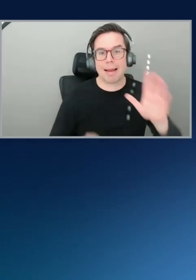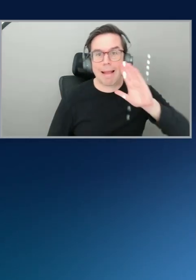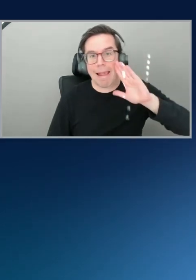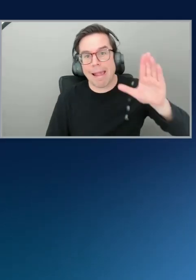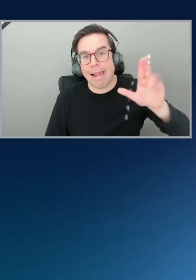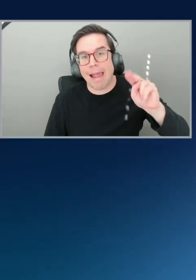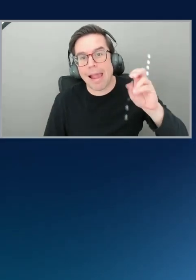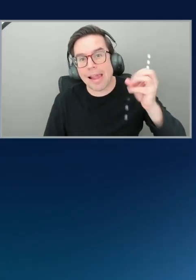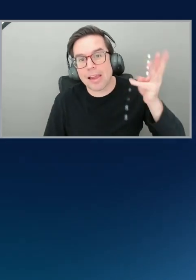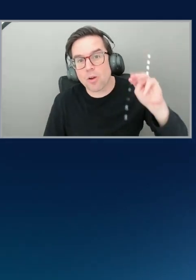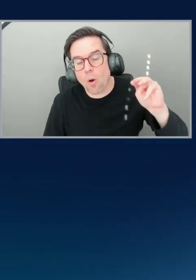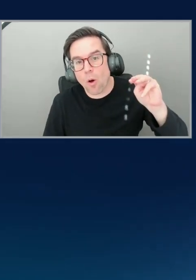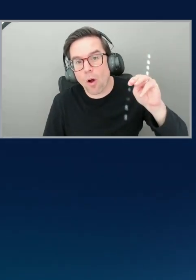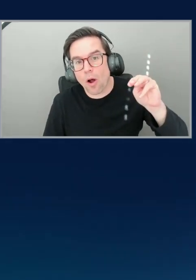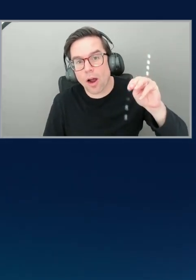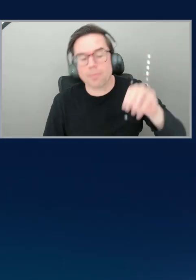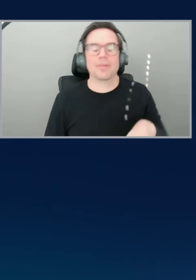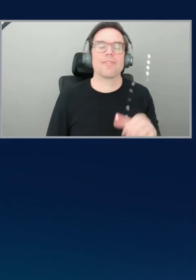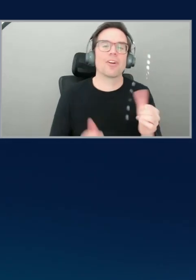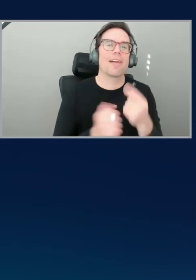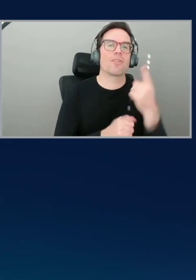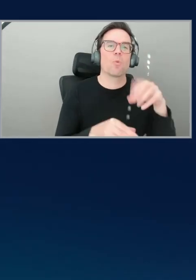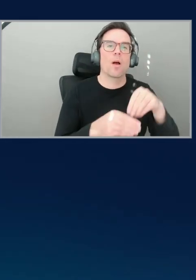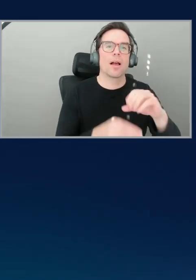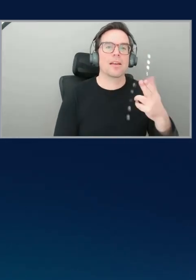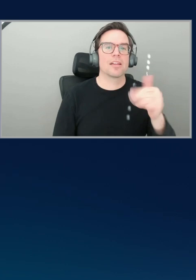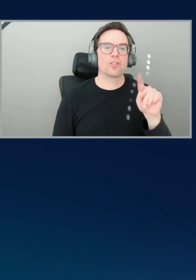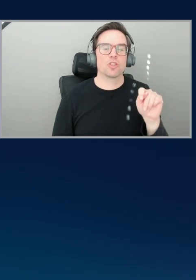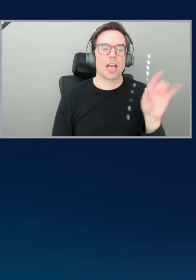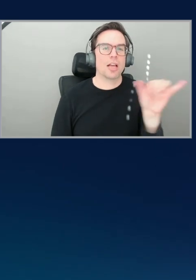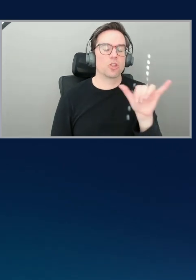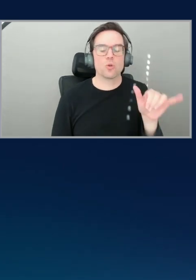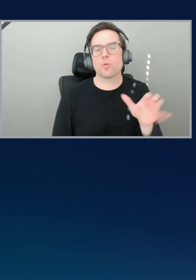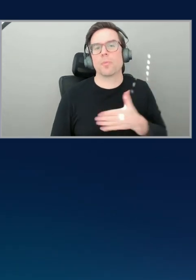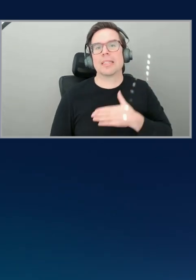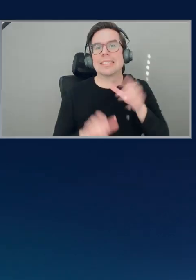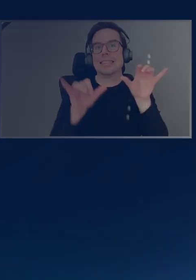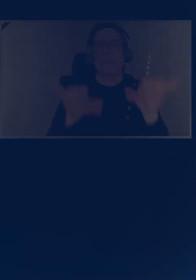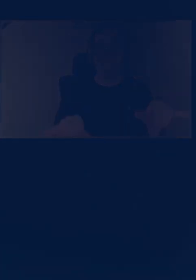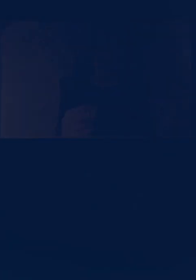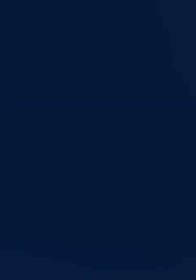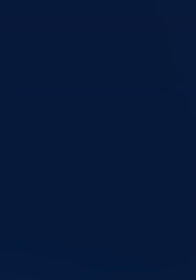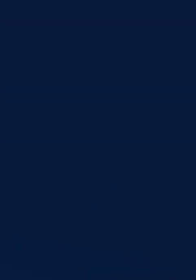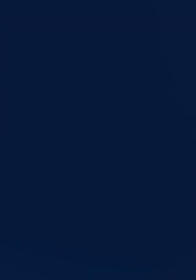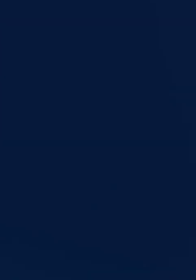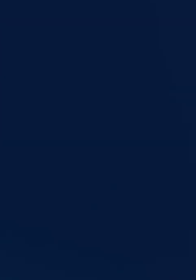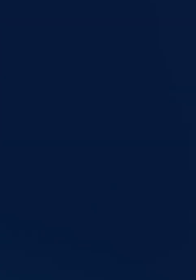And for everybody else in chat too, stick around, please, because we will be back with more.